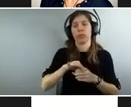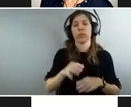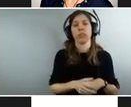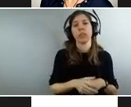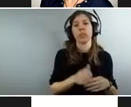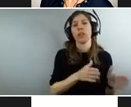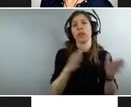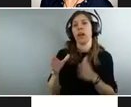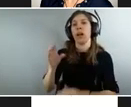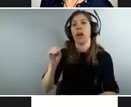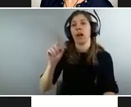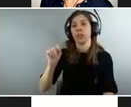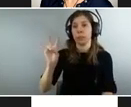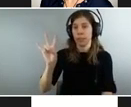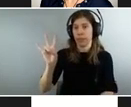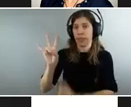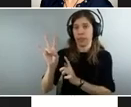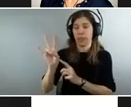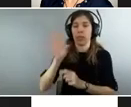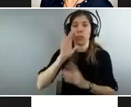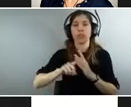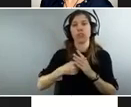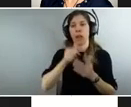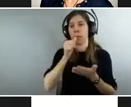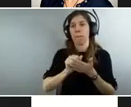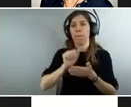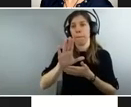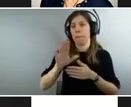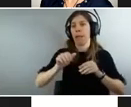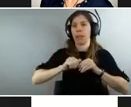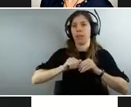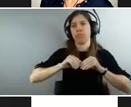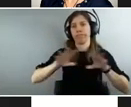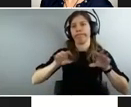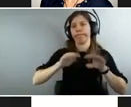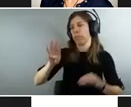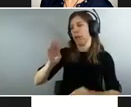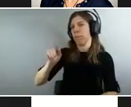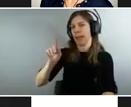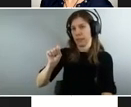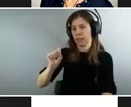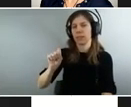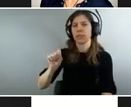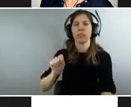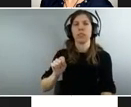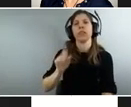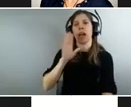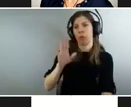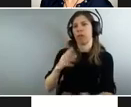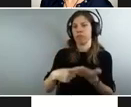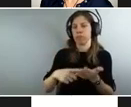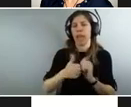October 7th, they will start mailing out ballots, and we'll talk about how to get on a mail-in ballot system in just a